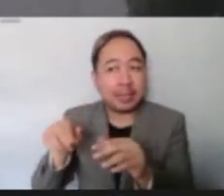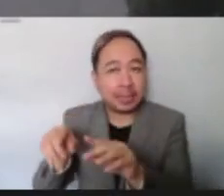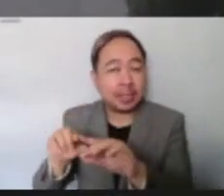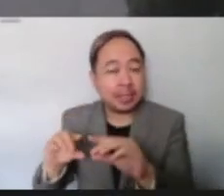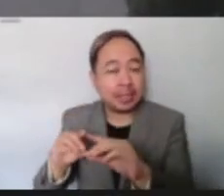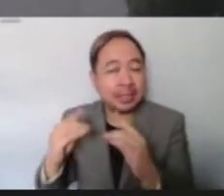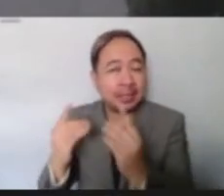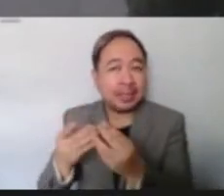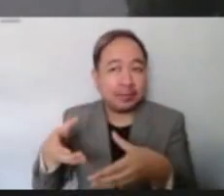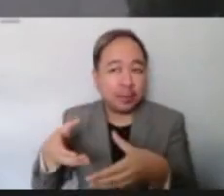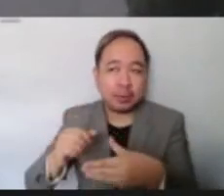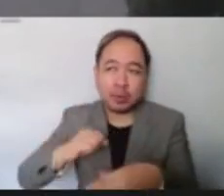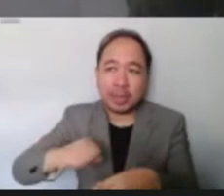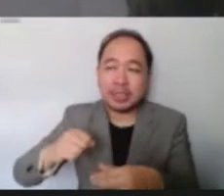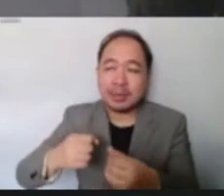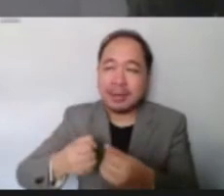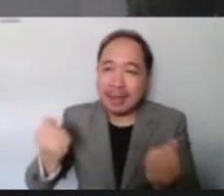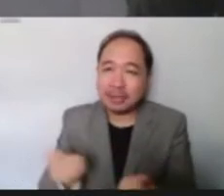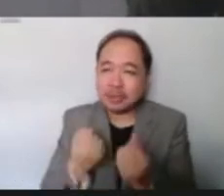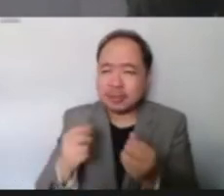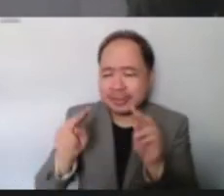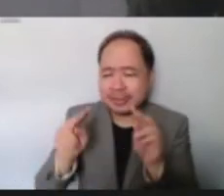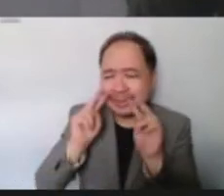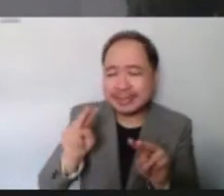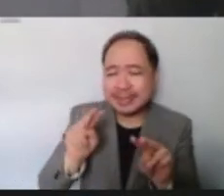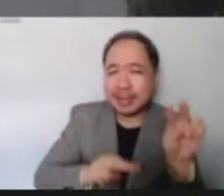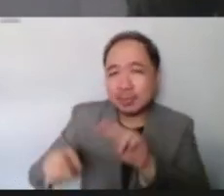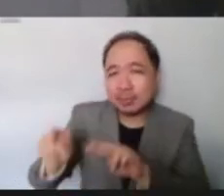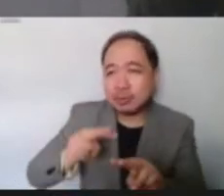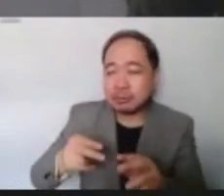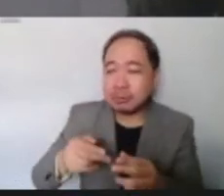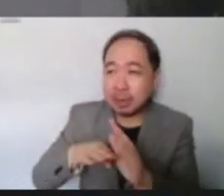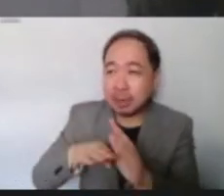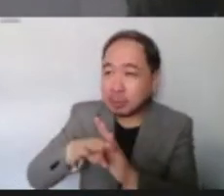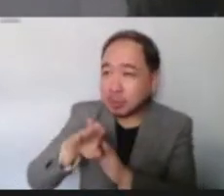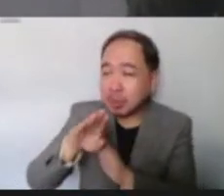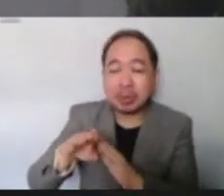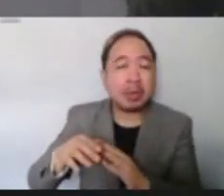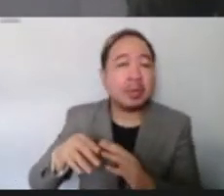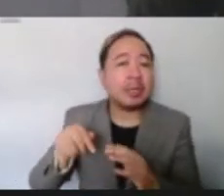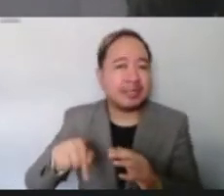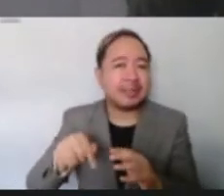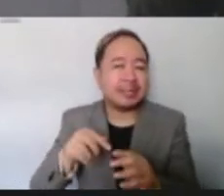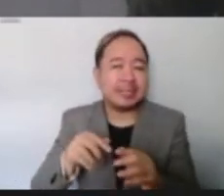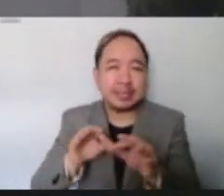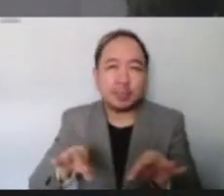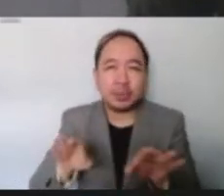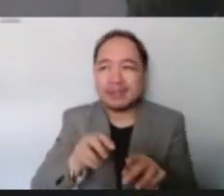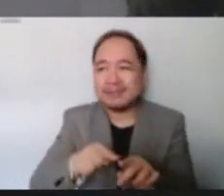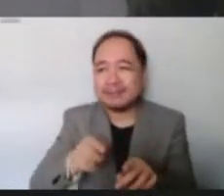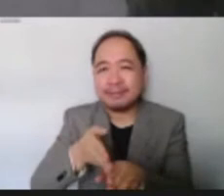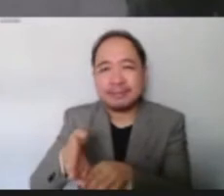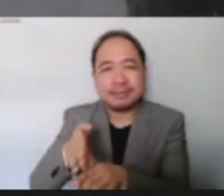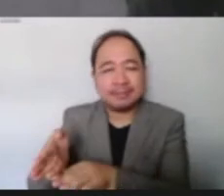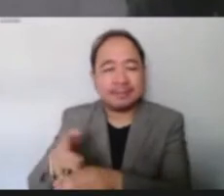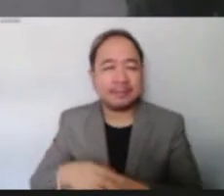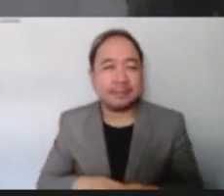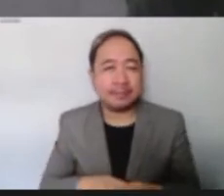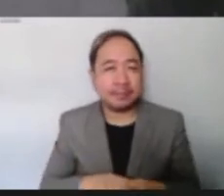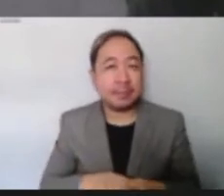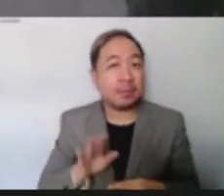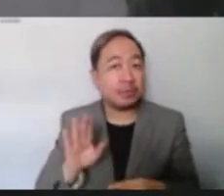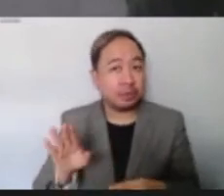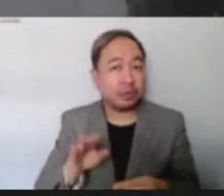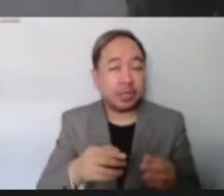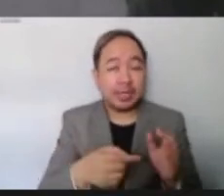accelerate action and monitor progress in key environmental areas and the technical expert group will provide feedback and